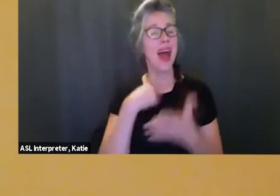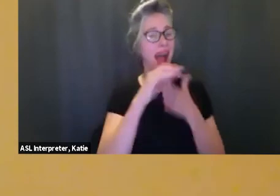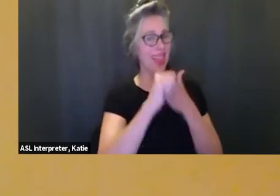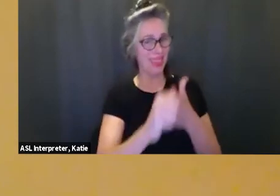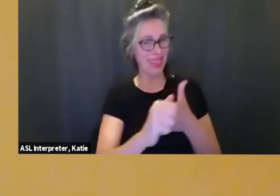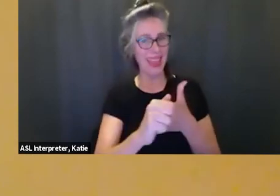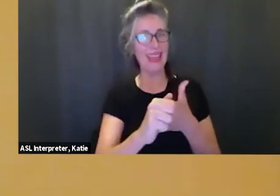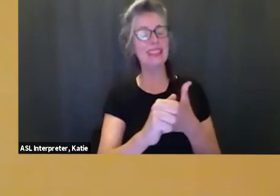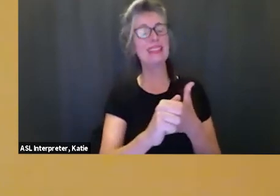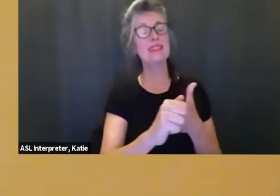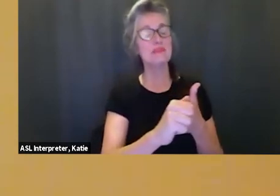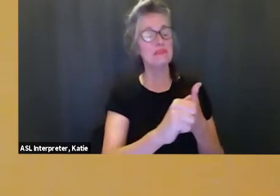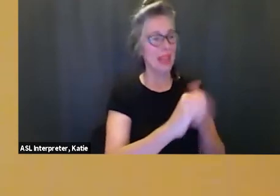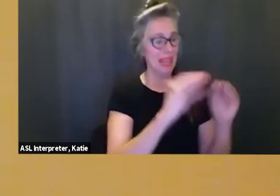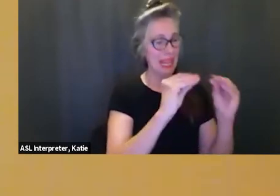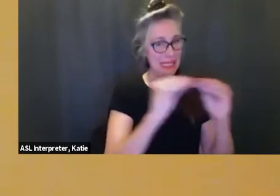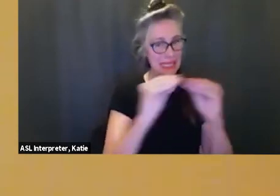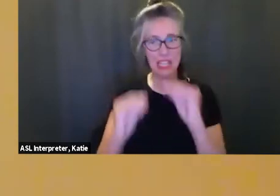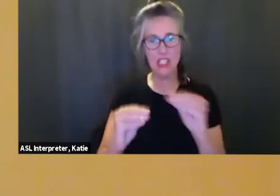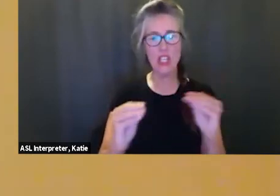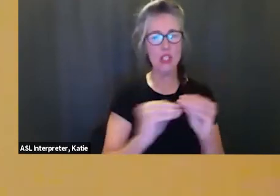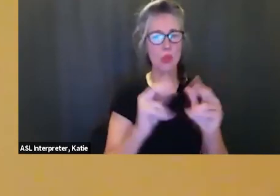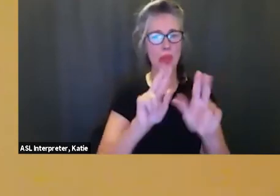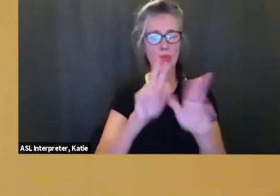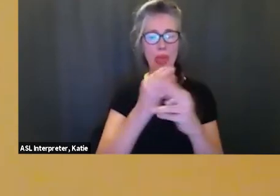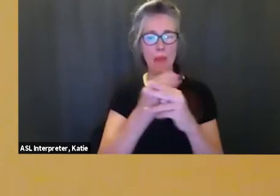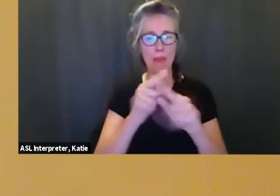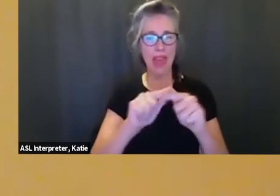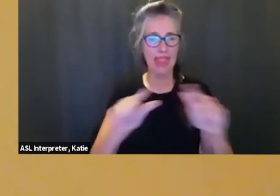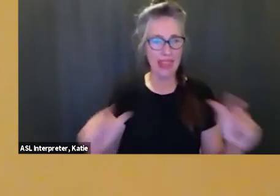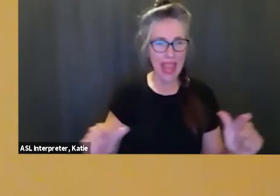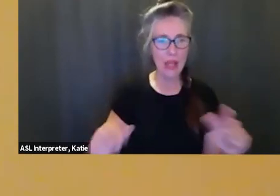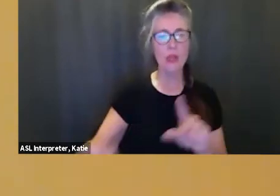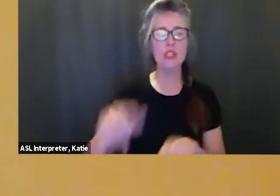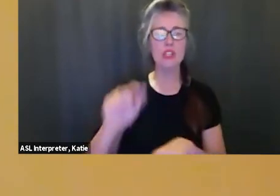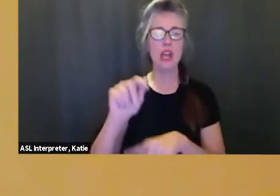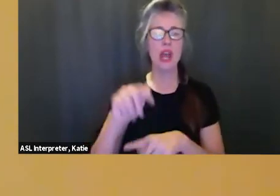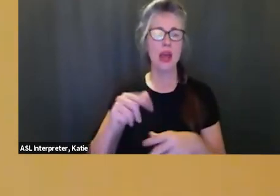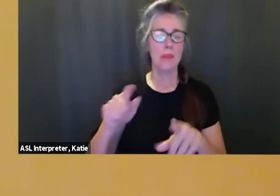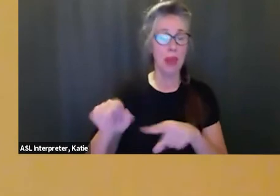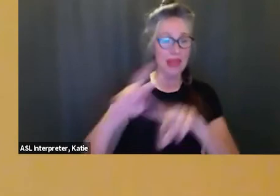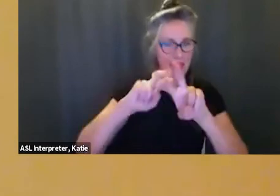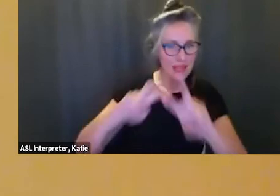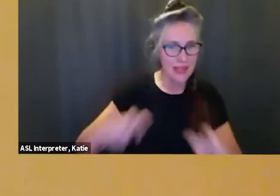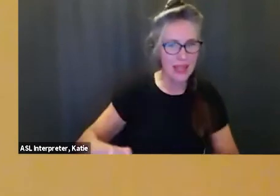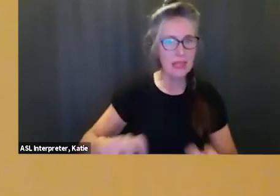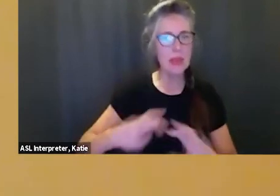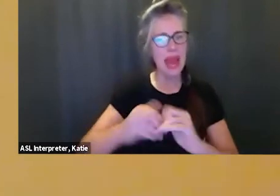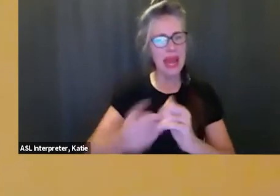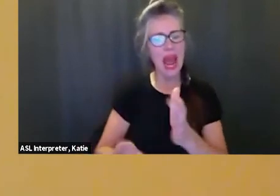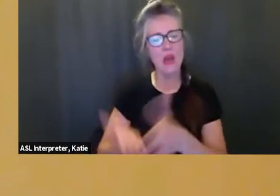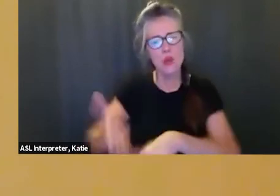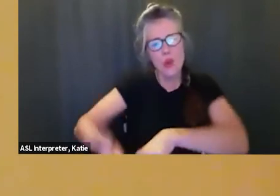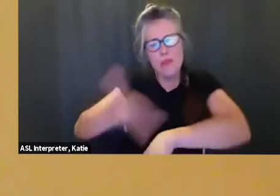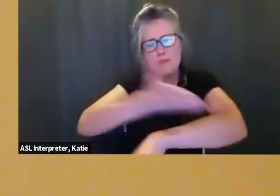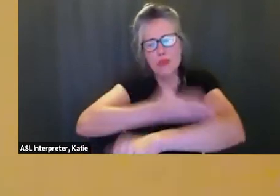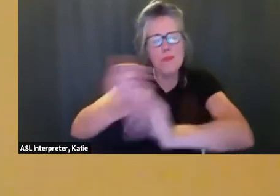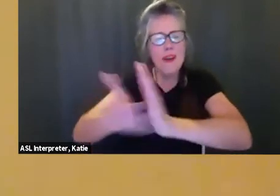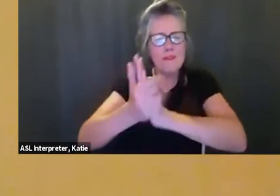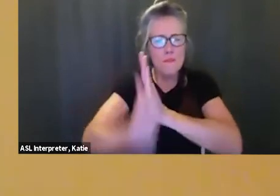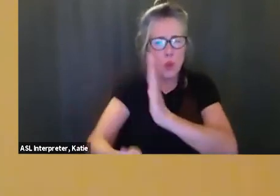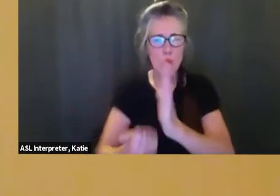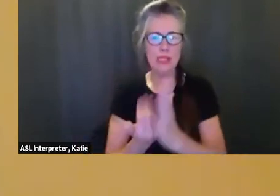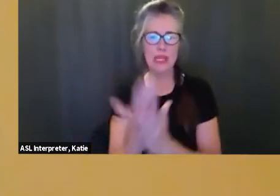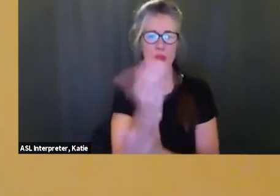math language routines and the assessments of illustrative math, as well as how to build fluency through K through